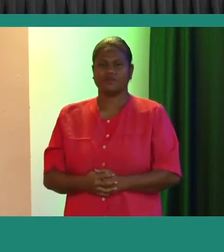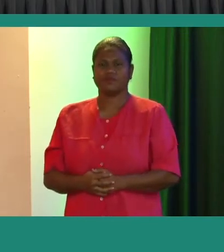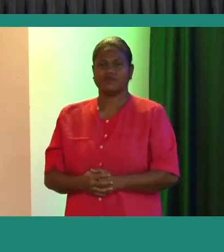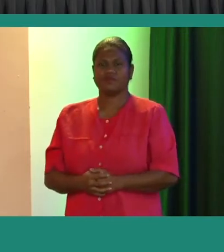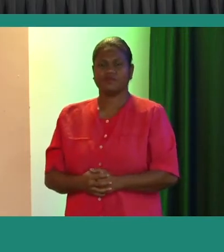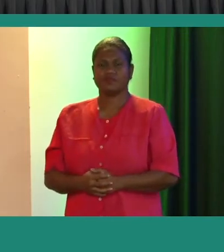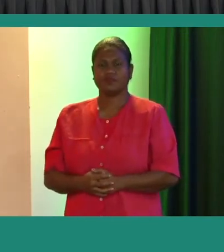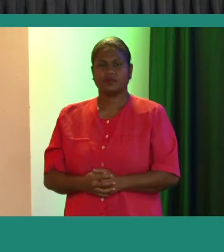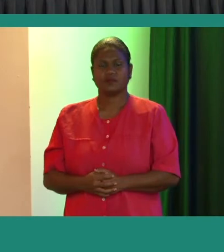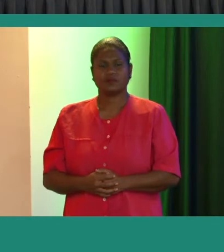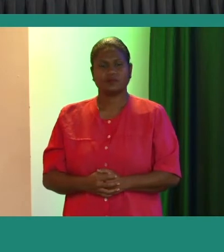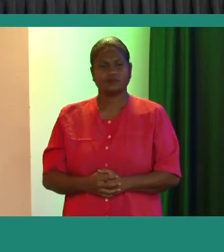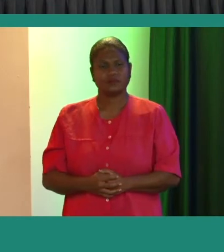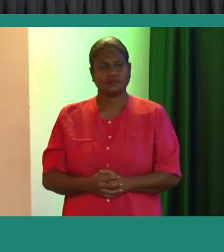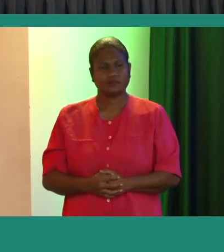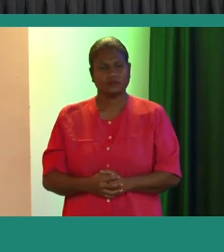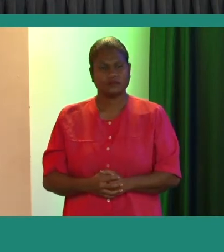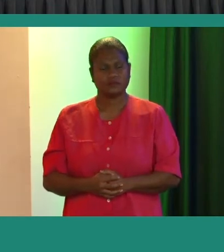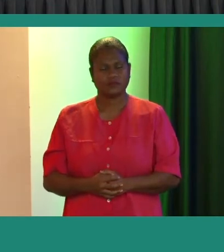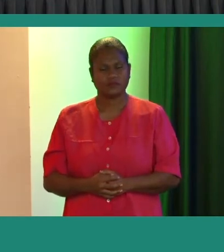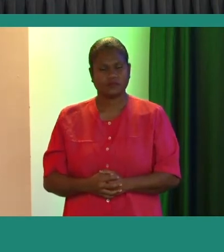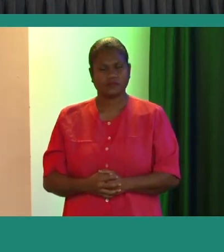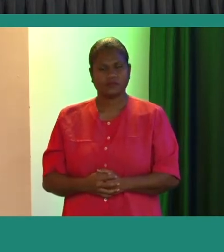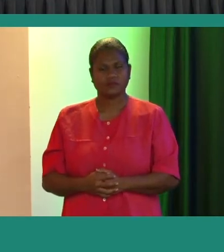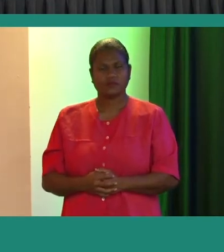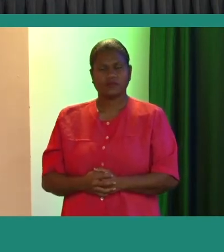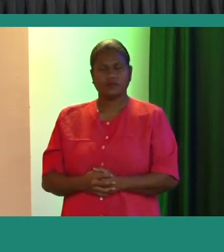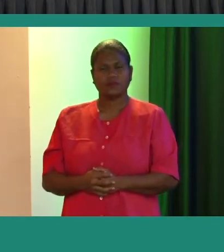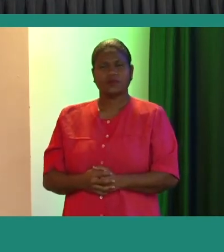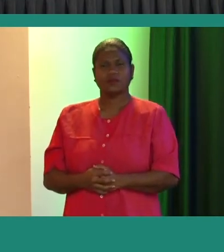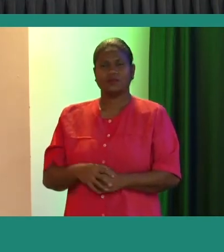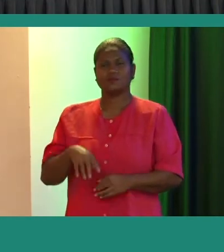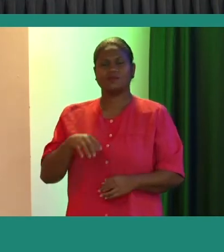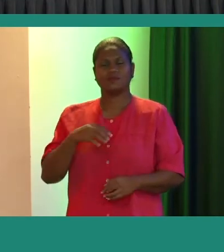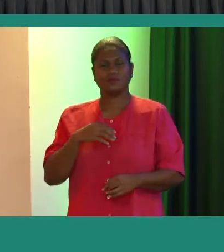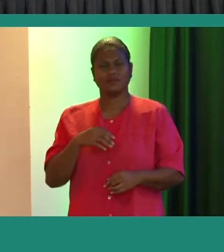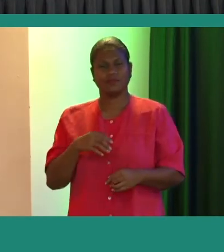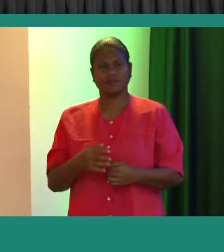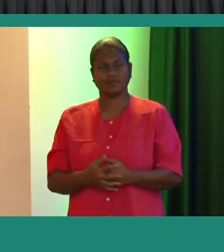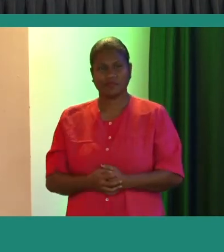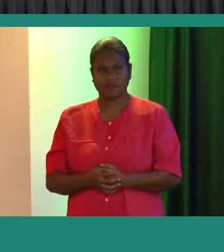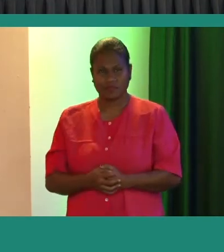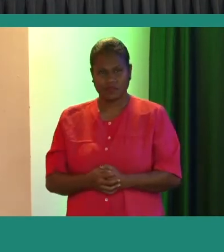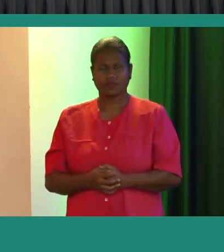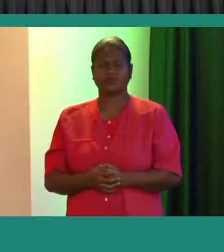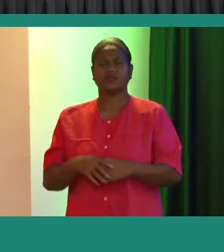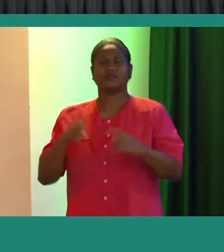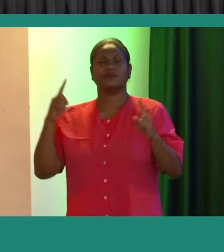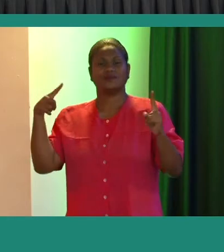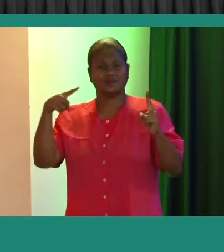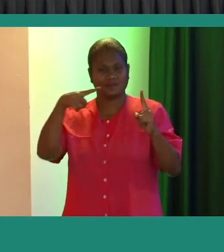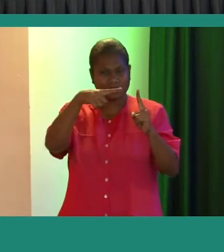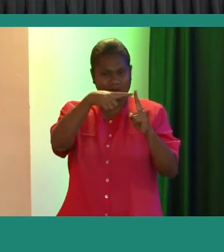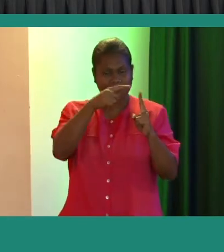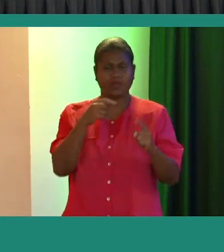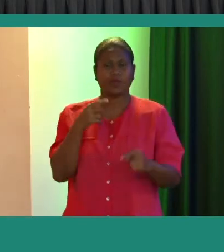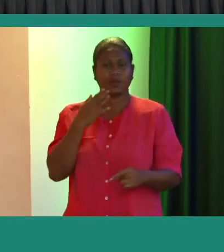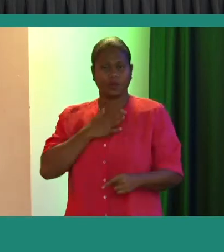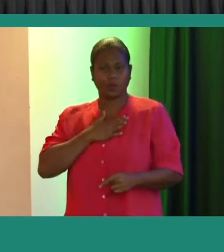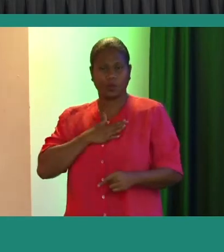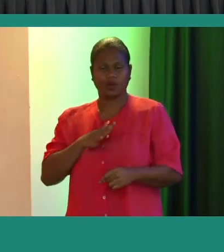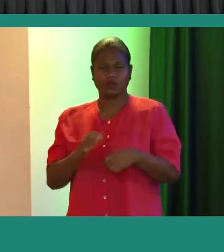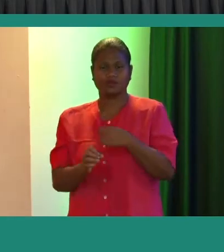And as you know, our target is the public service or public servants in